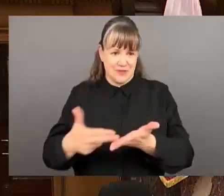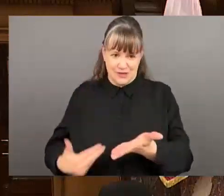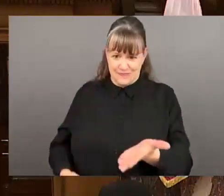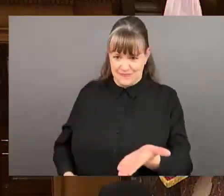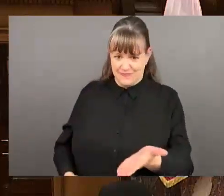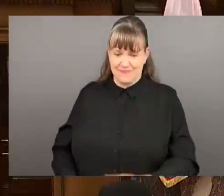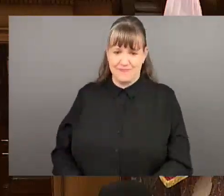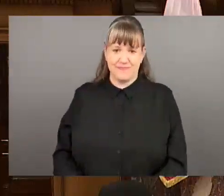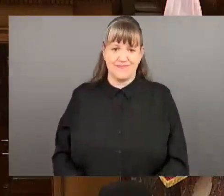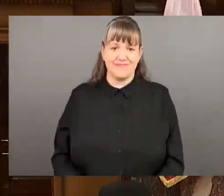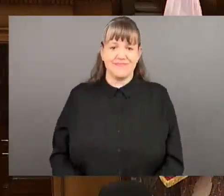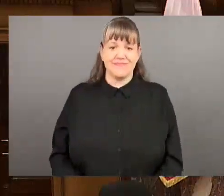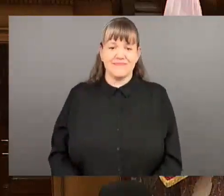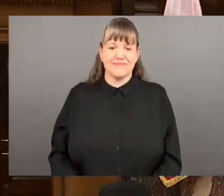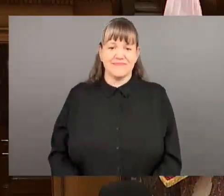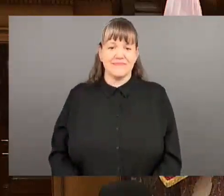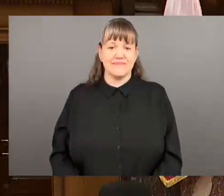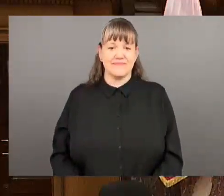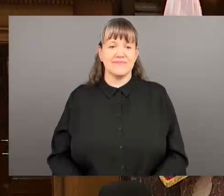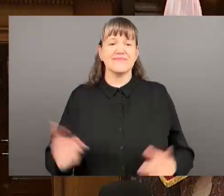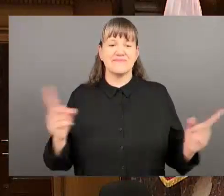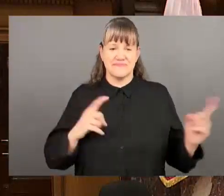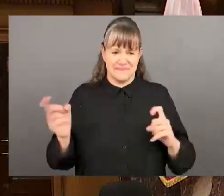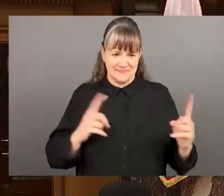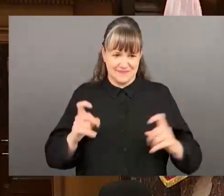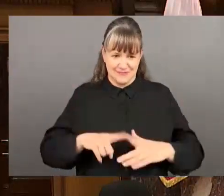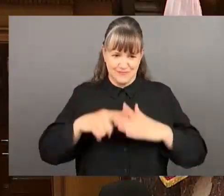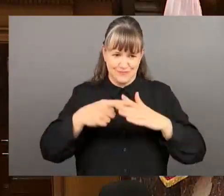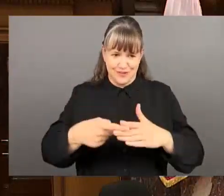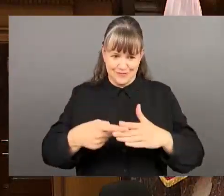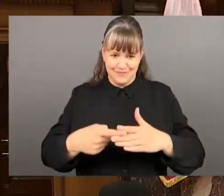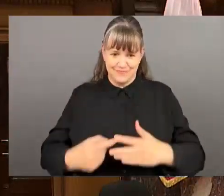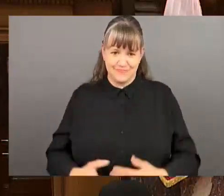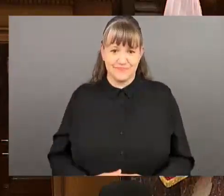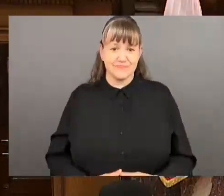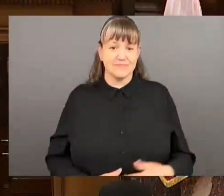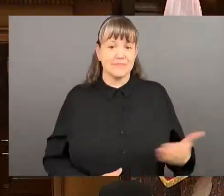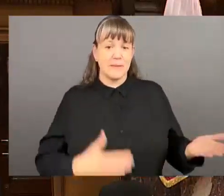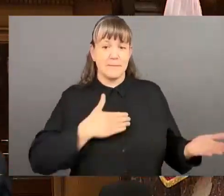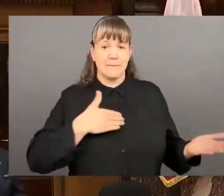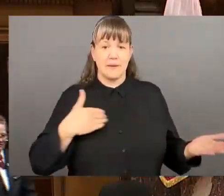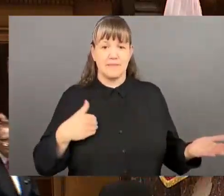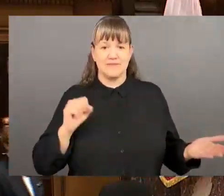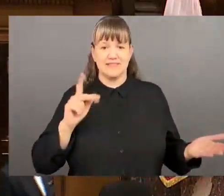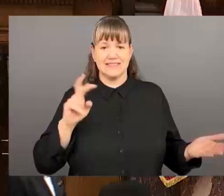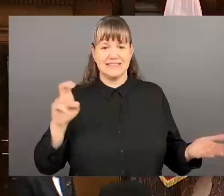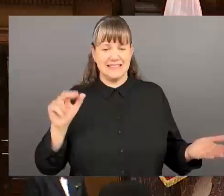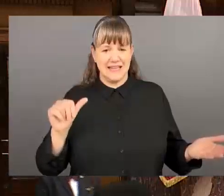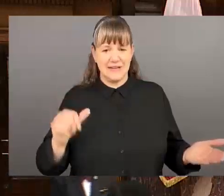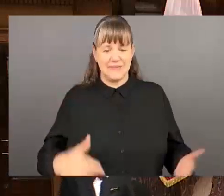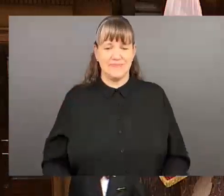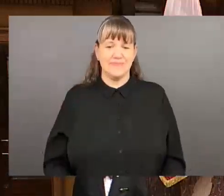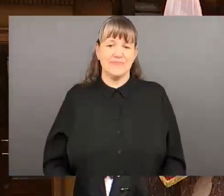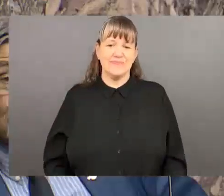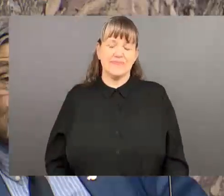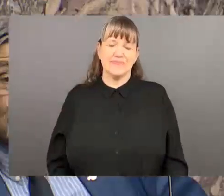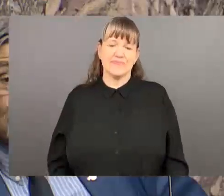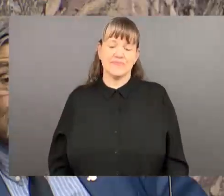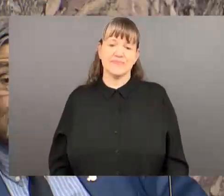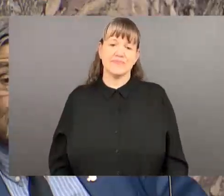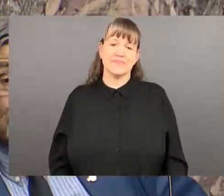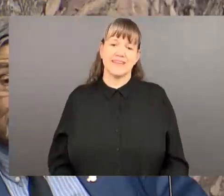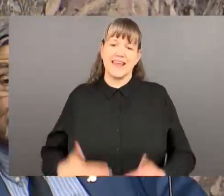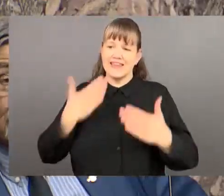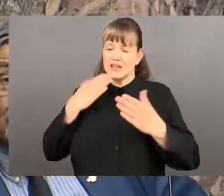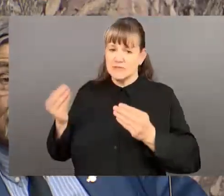Oral questions by members. Member for Skeena. Thank you, Mr. Speaker. Government services